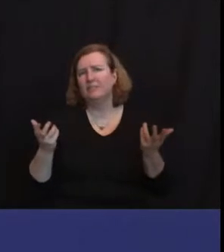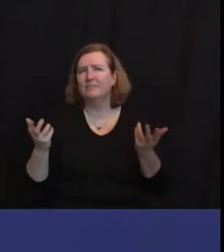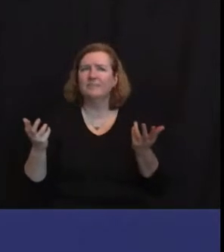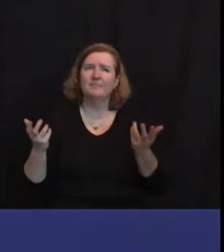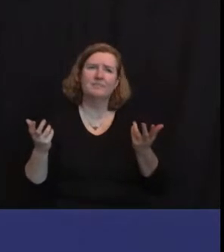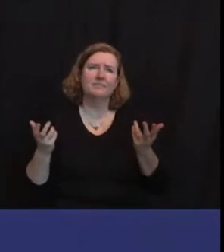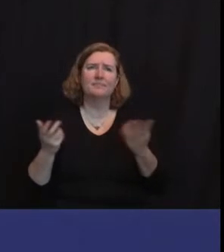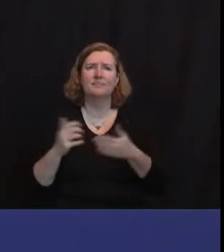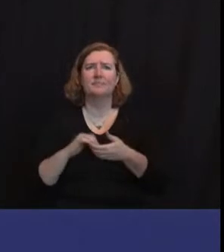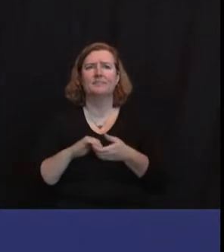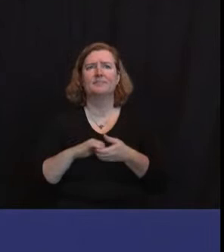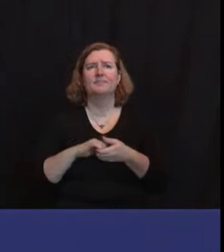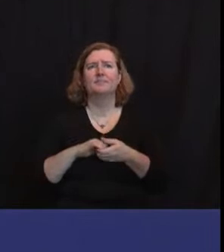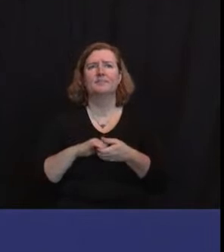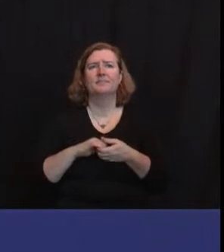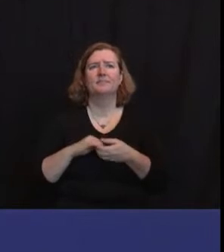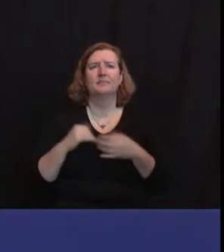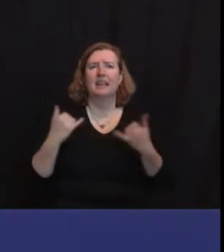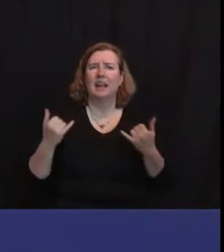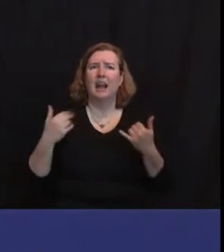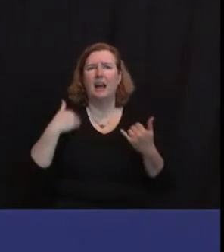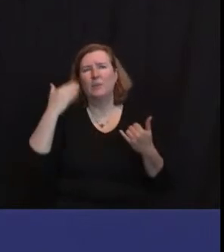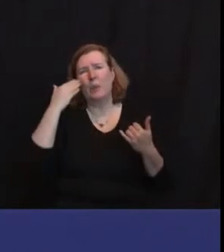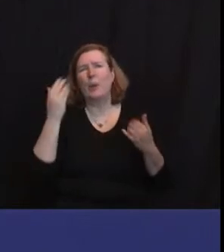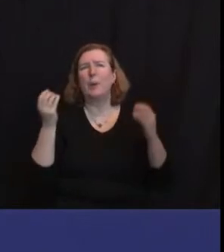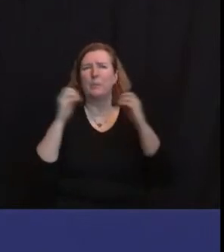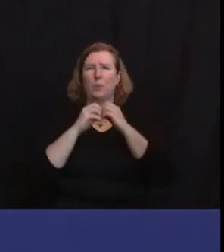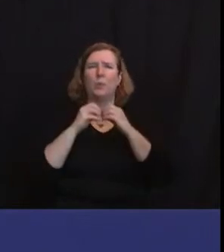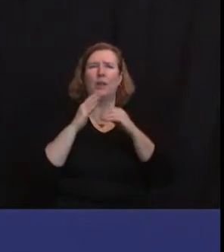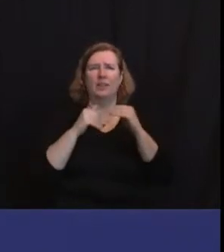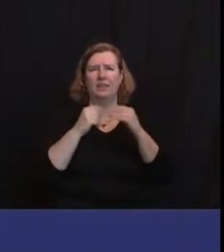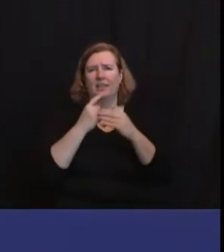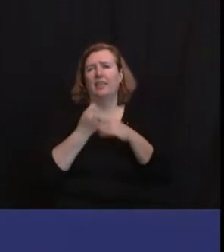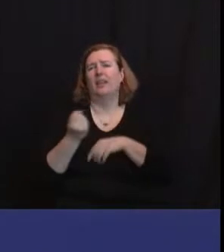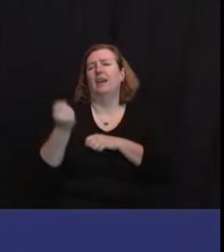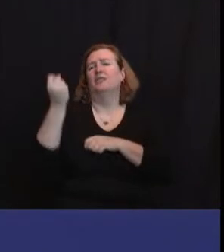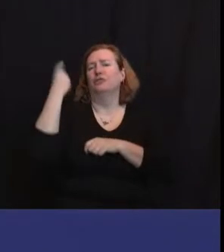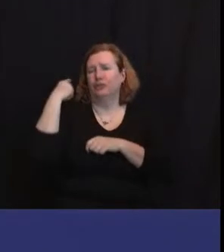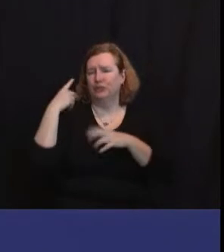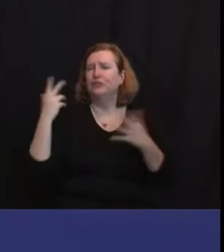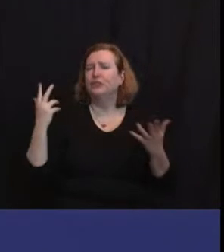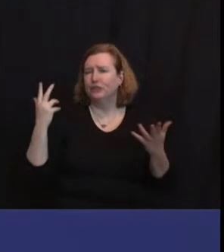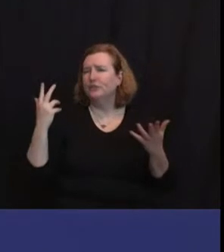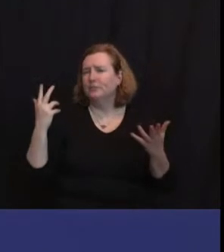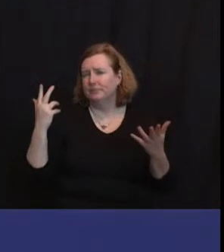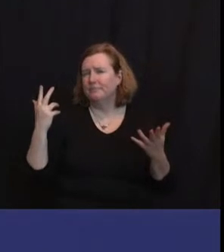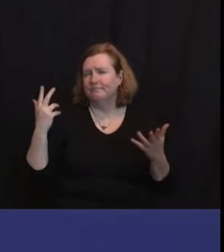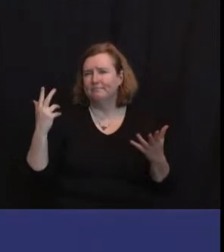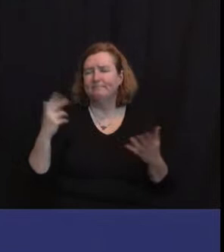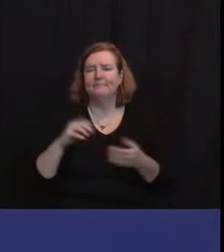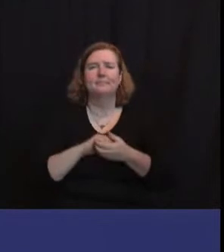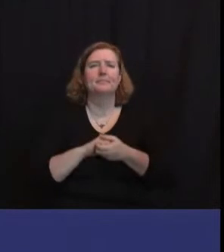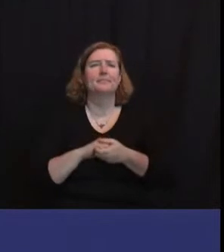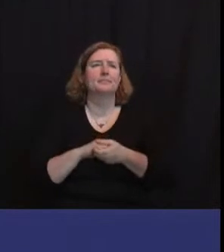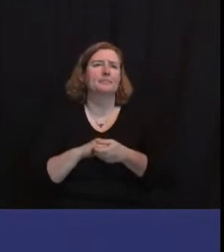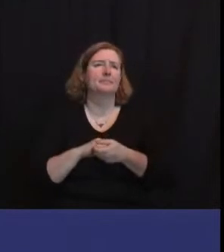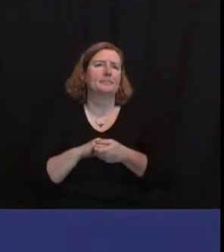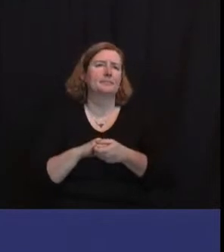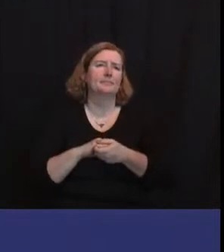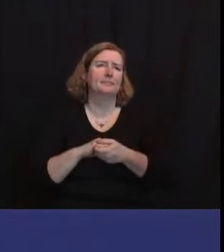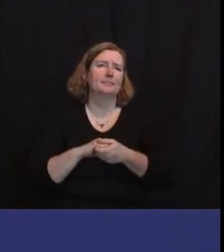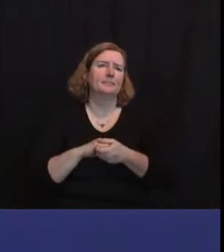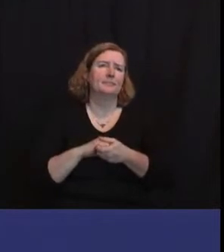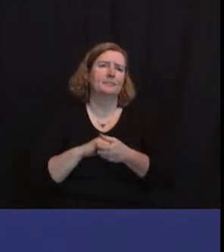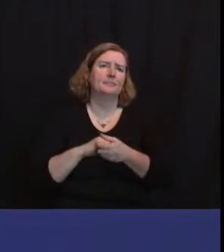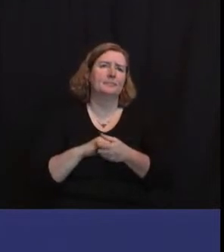more knowledge and a lot more capacities and behavior that we know works, that we saw last spring. The virus